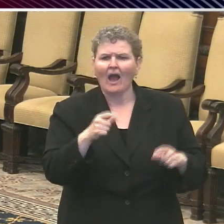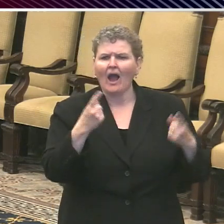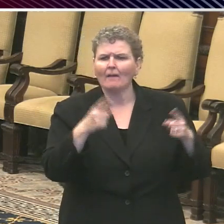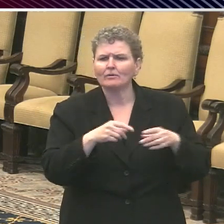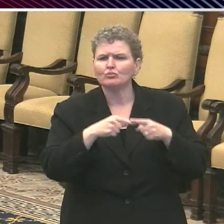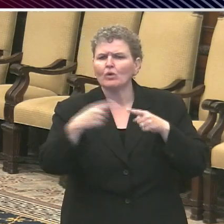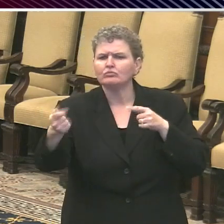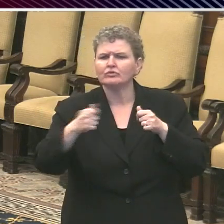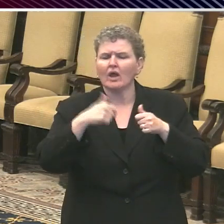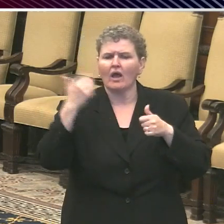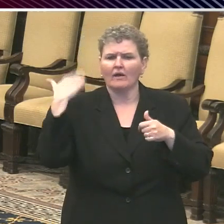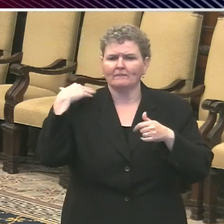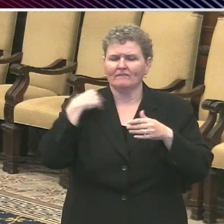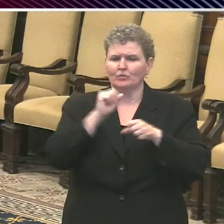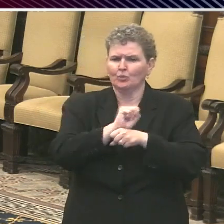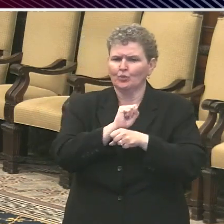I'm